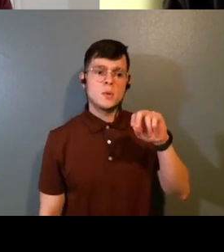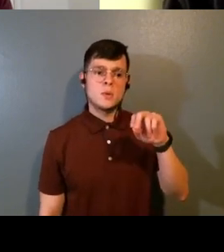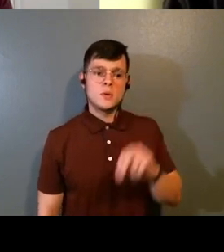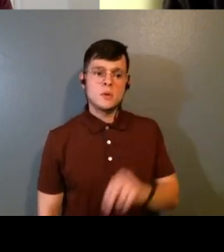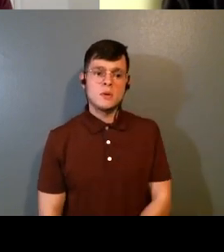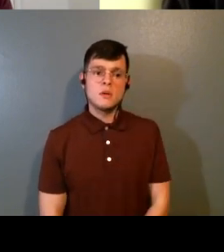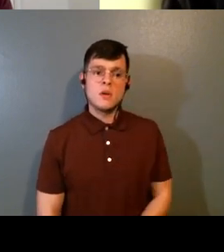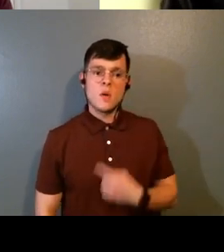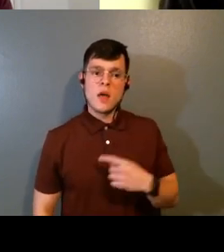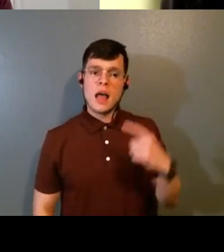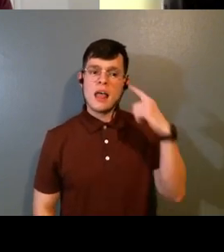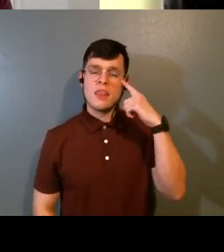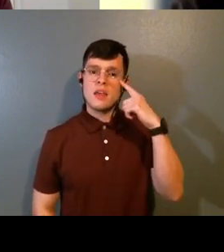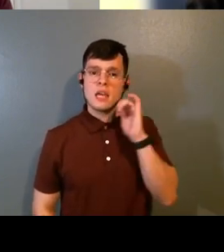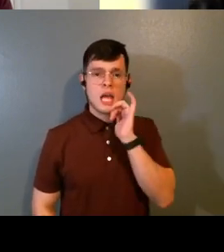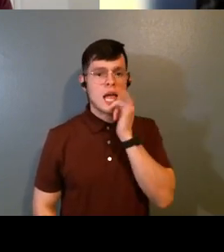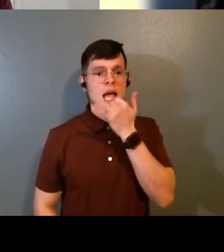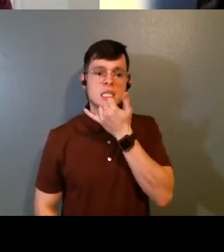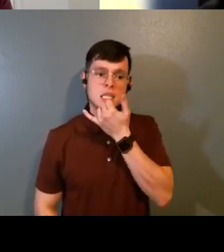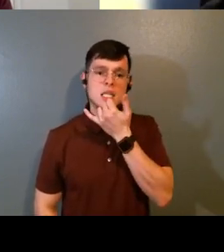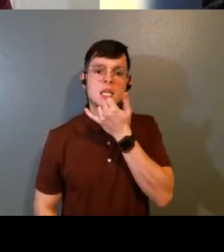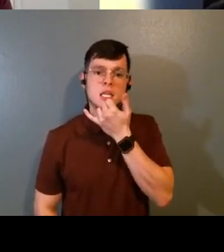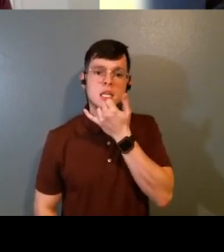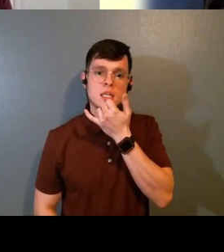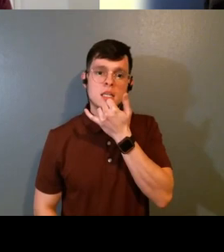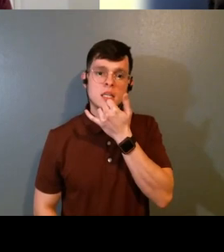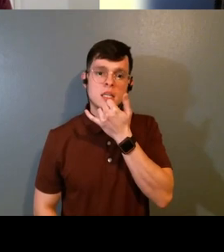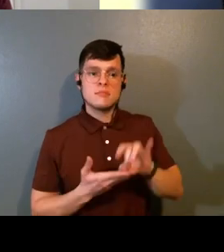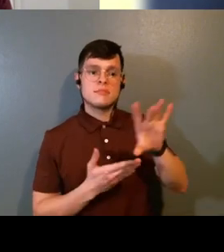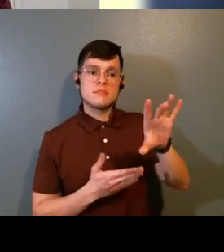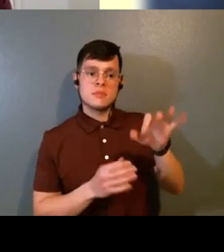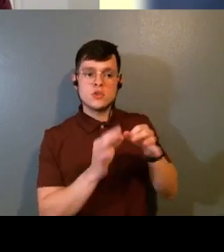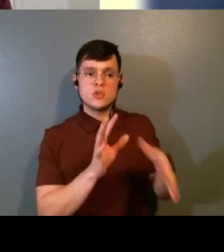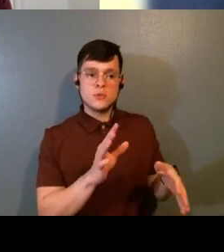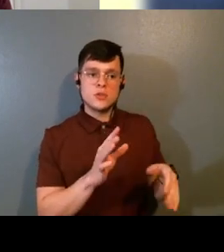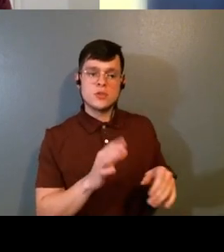I think I might have accidentally booted Sarah from our mail.